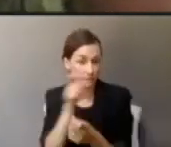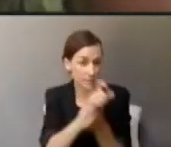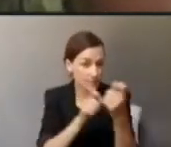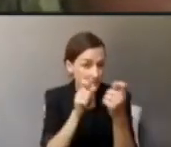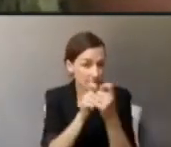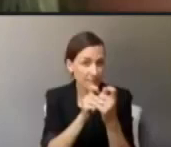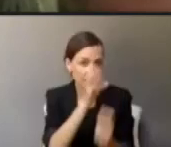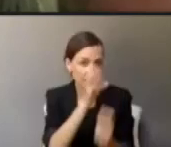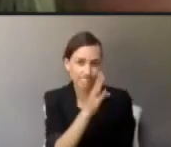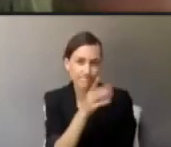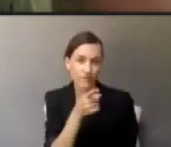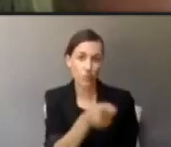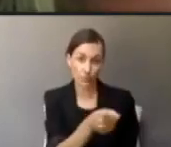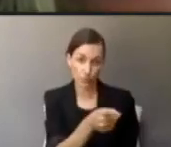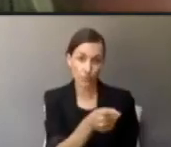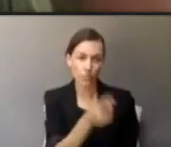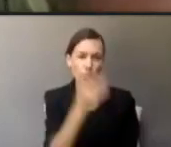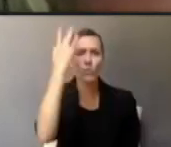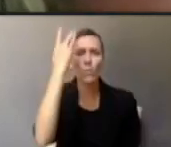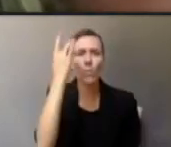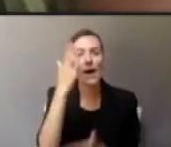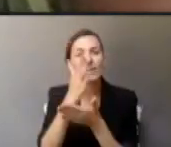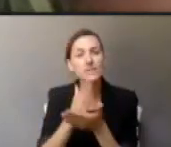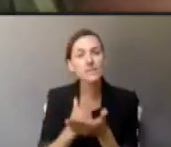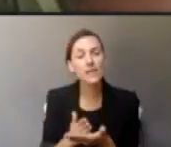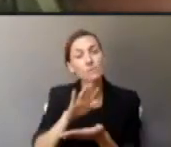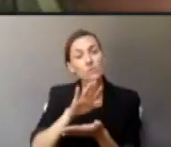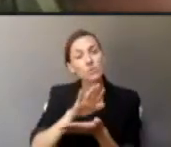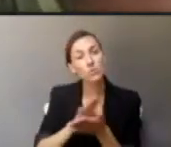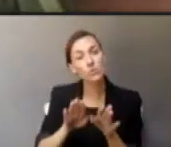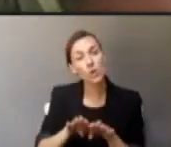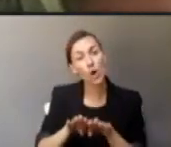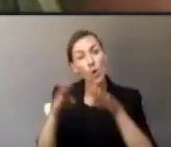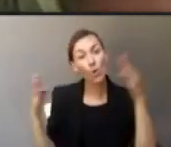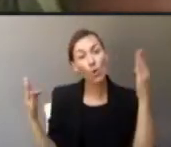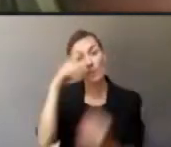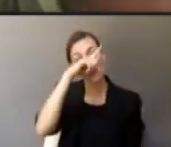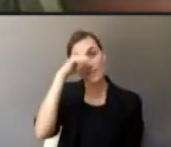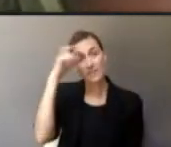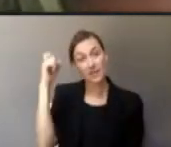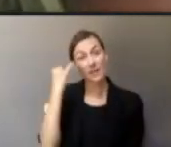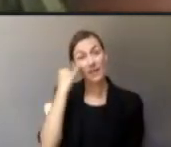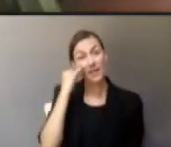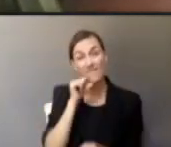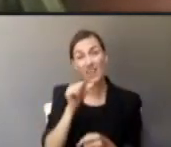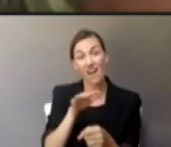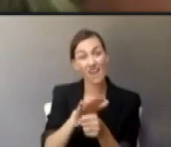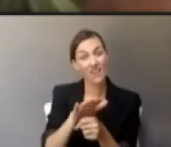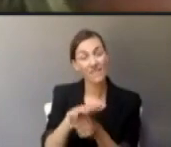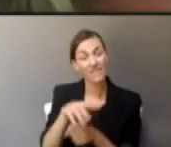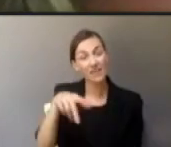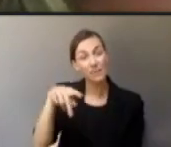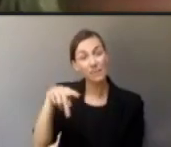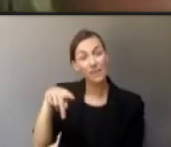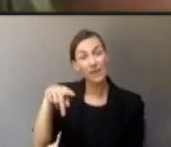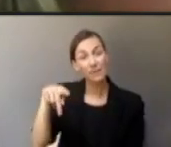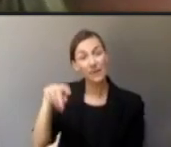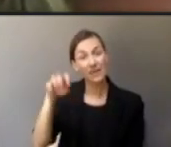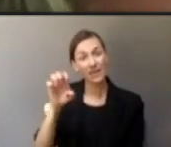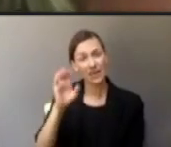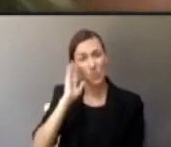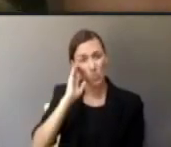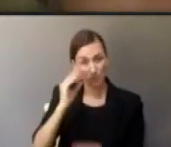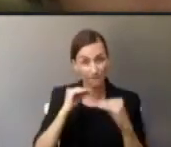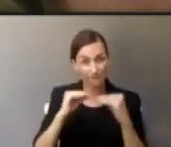you. Why did some schools open during the summer if there wasn't enough PPE? Will this be fixed